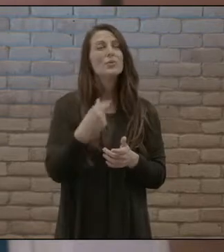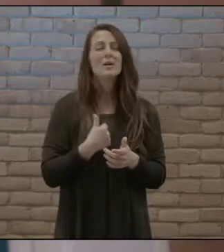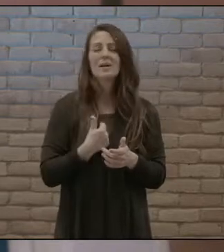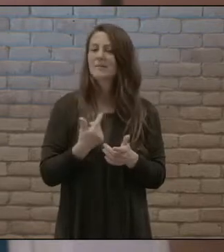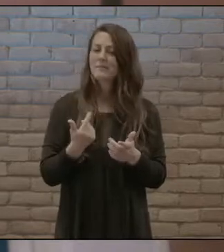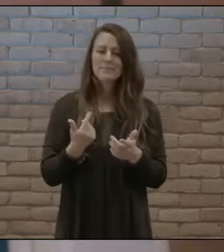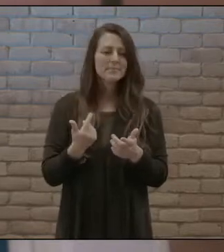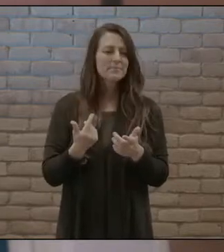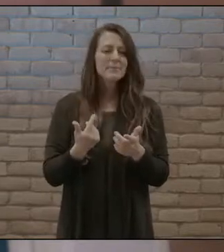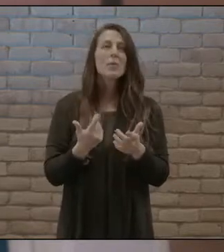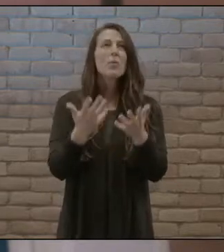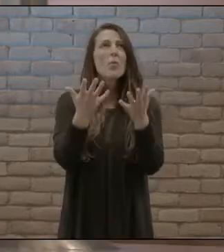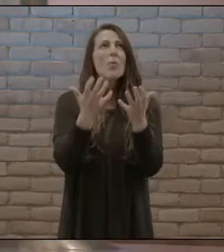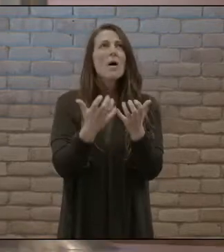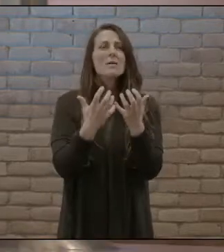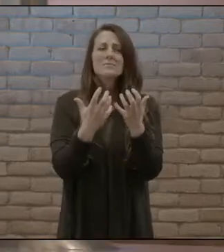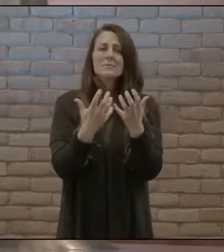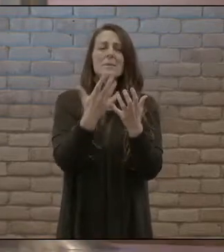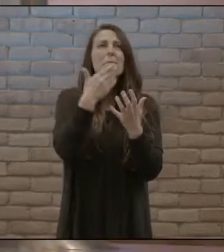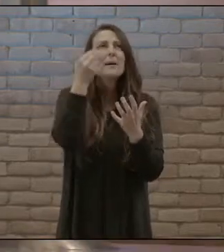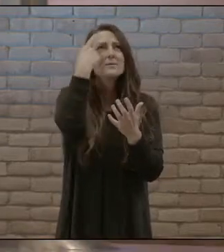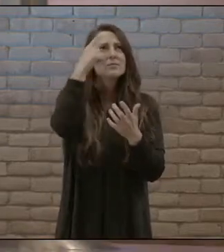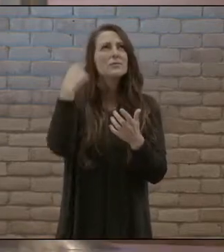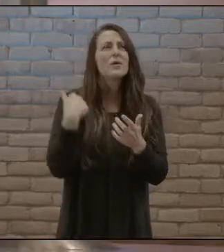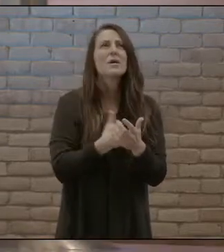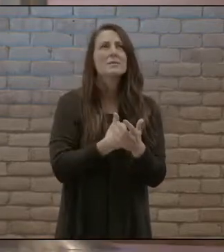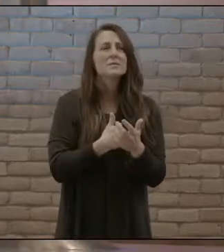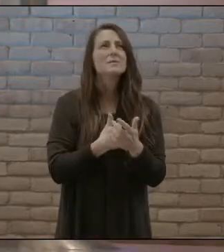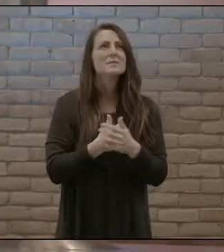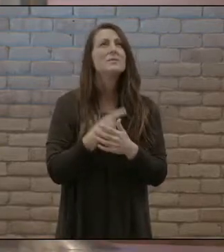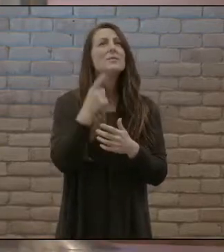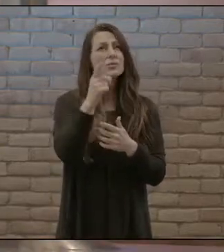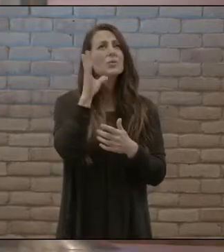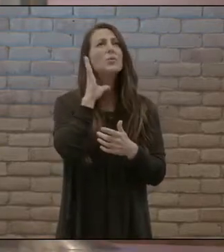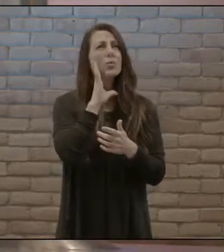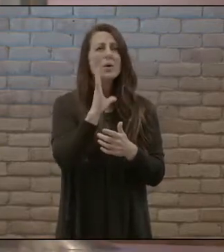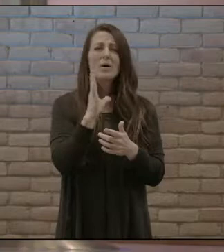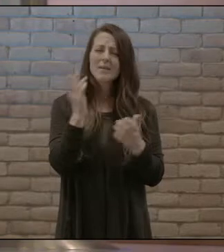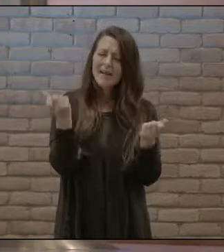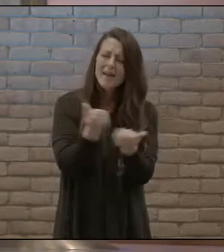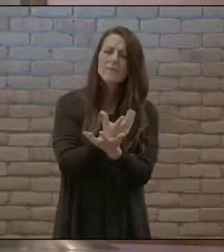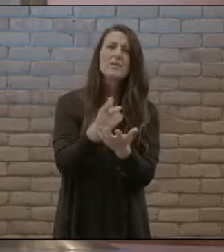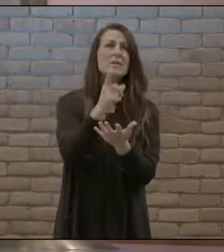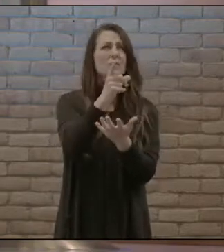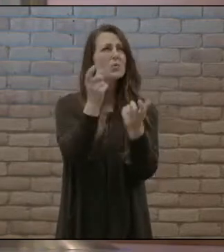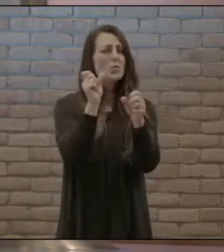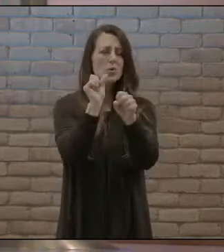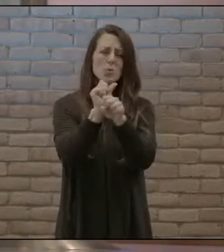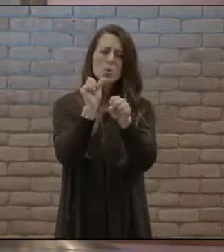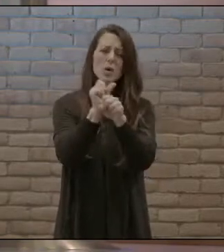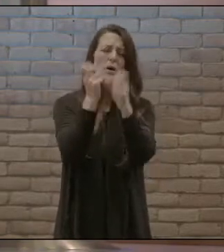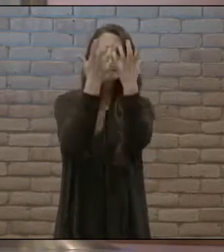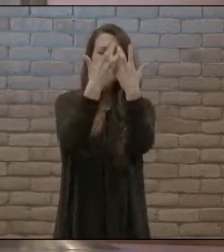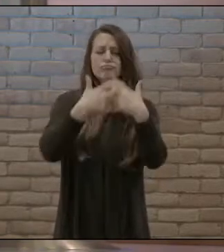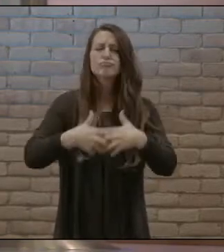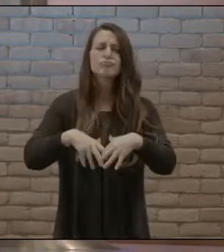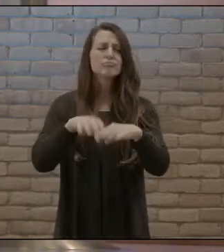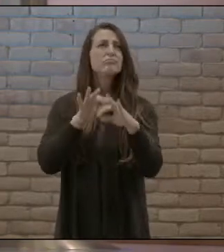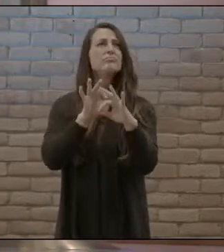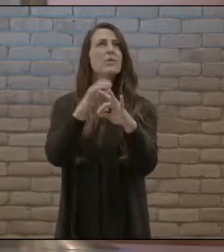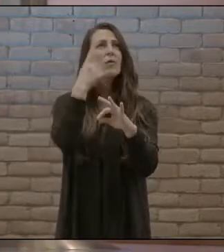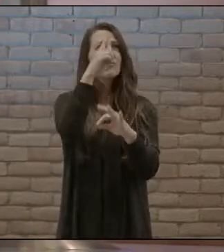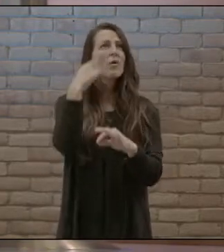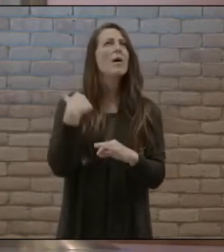needs of ours in mind, and we know that you will work those things together for our good as your disciples. So, Father, help us